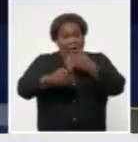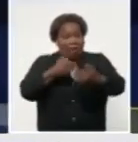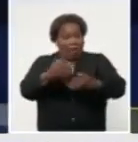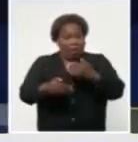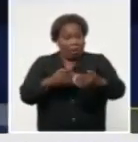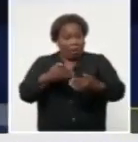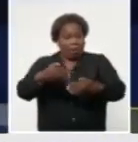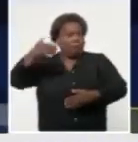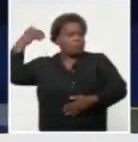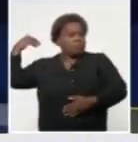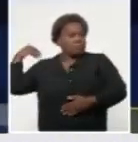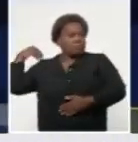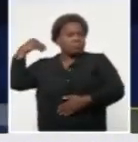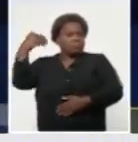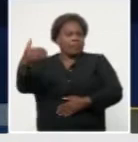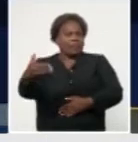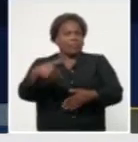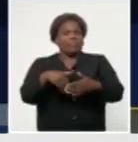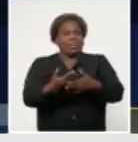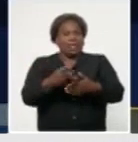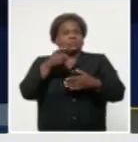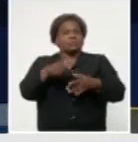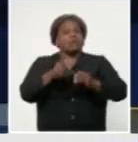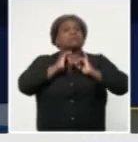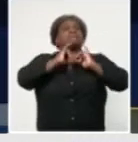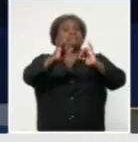30, or 60 days.